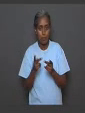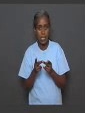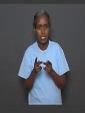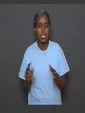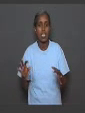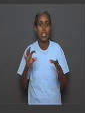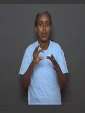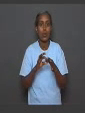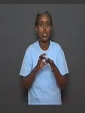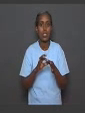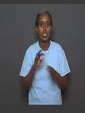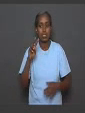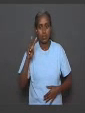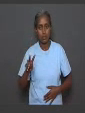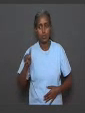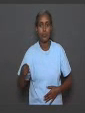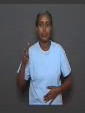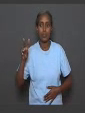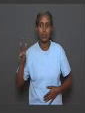coordinates 2, 2.